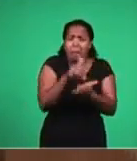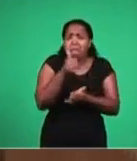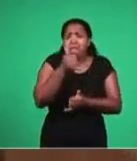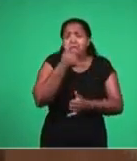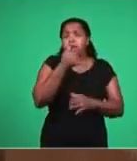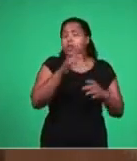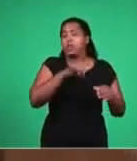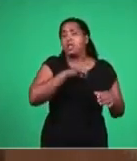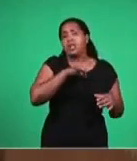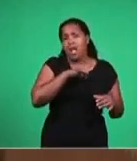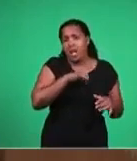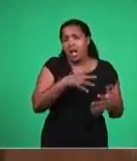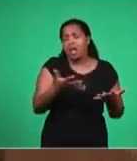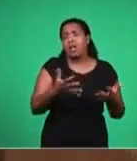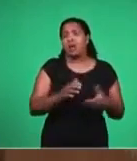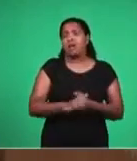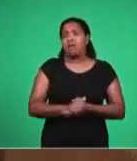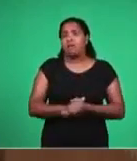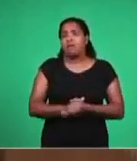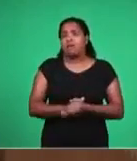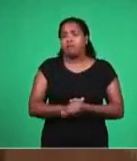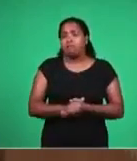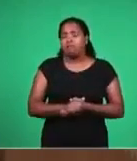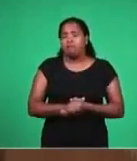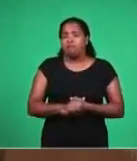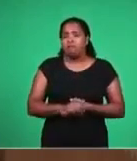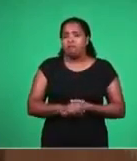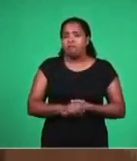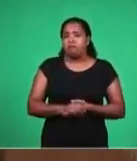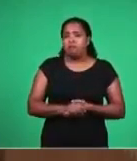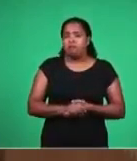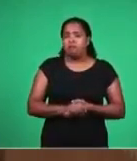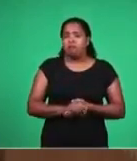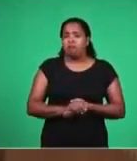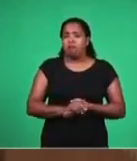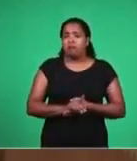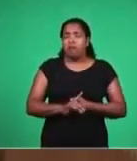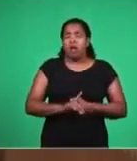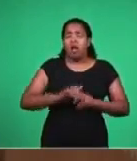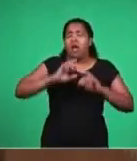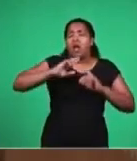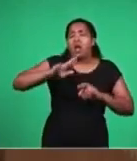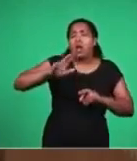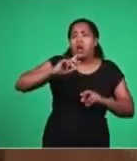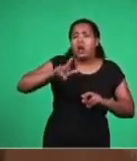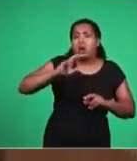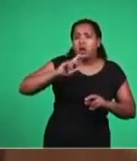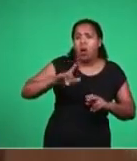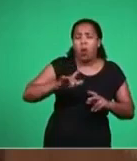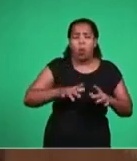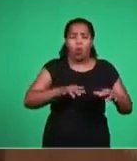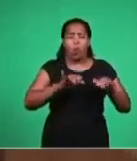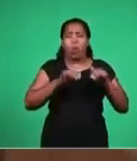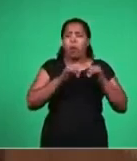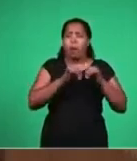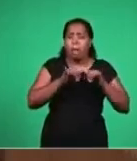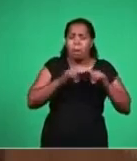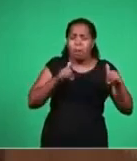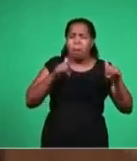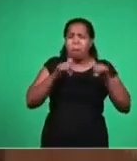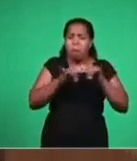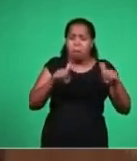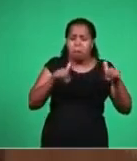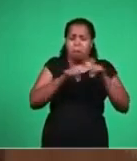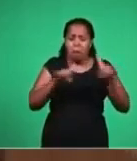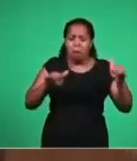excuses. For when the church is raptured, they have all the excuses. And they can talk about the electromagneticism